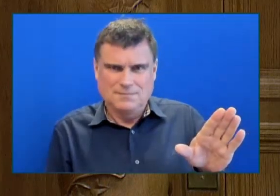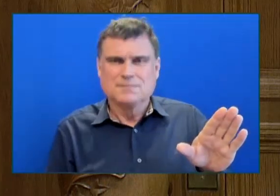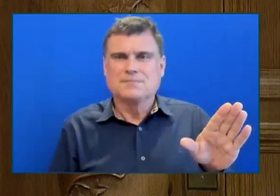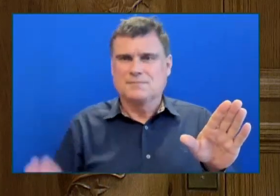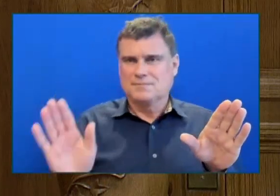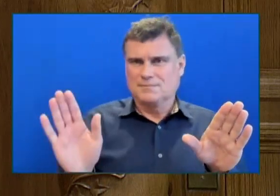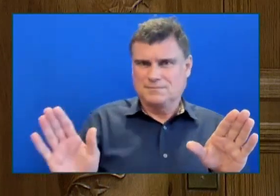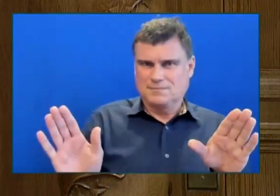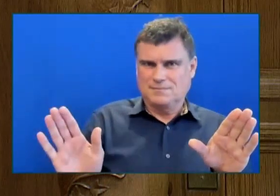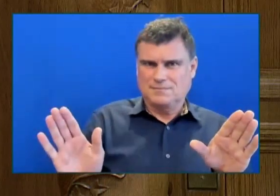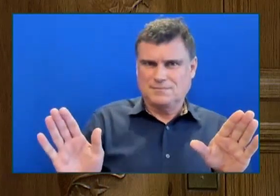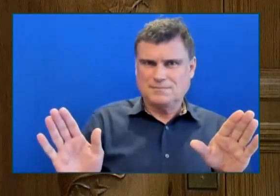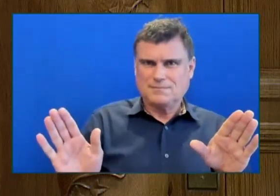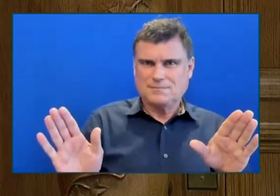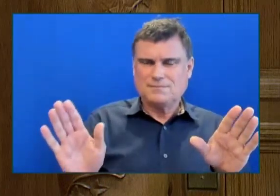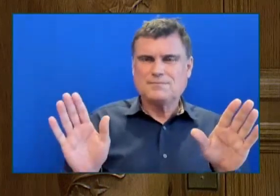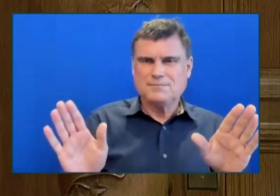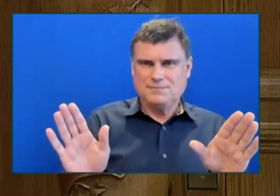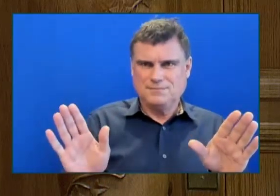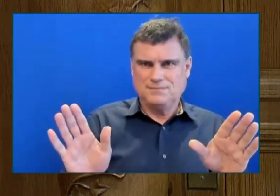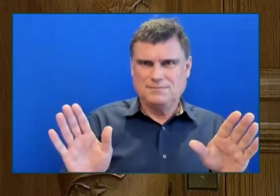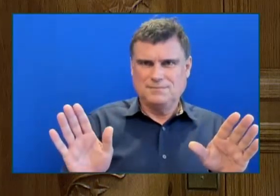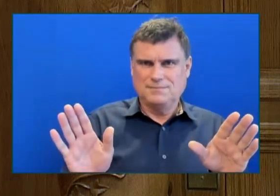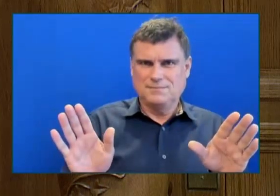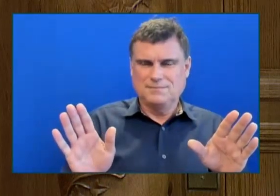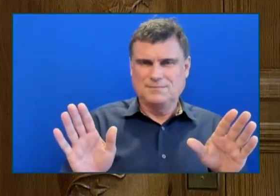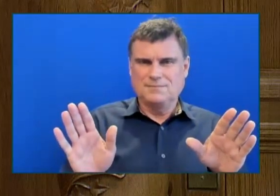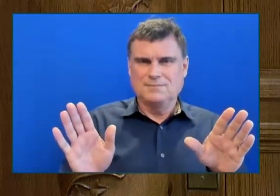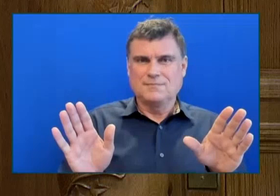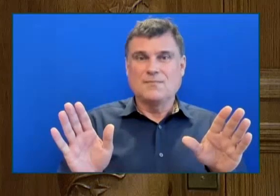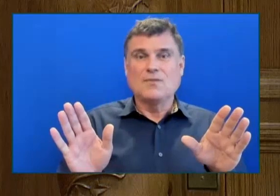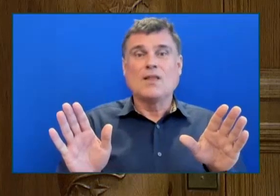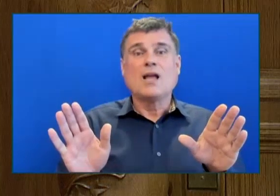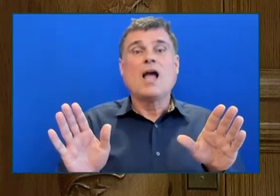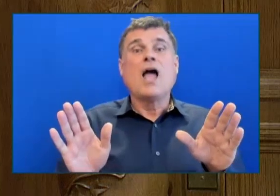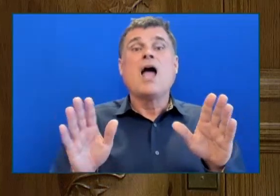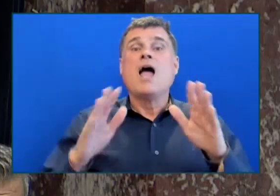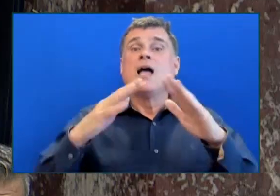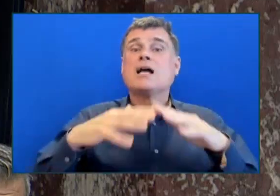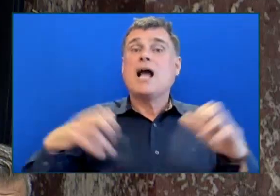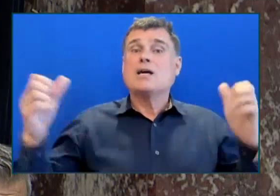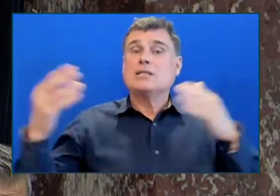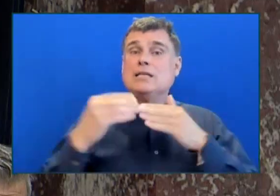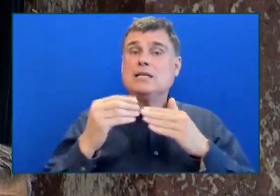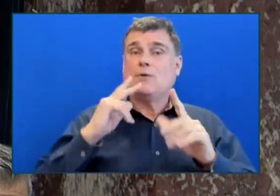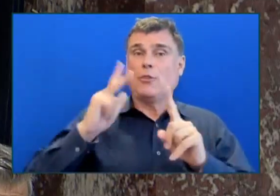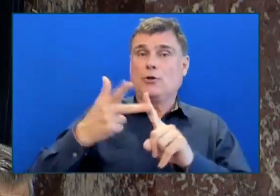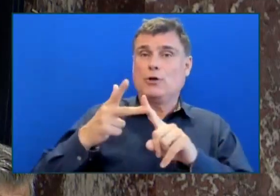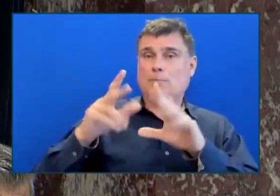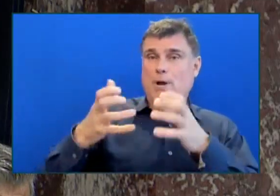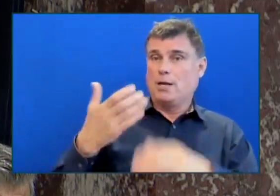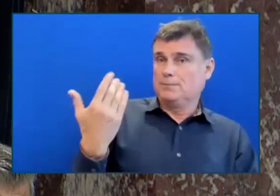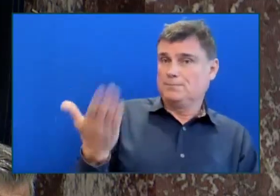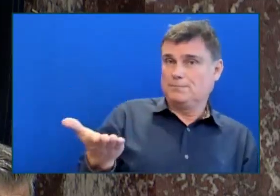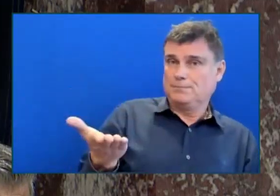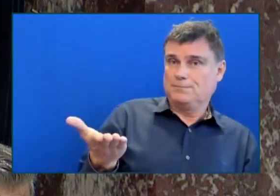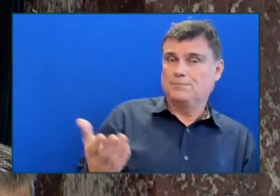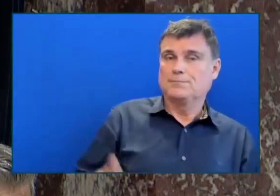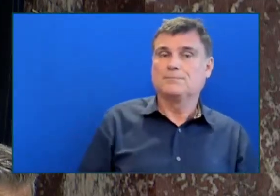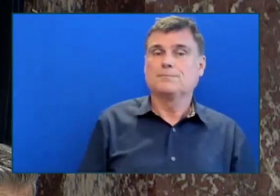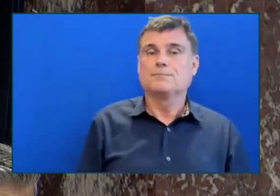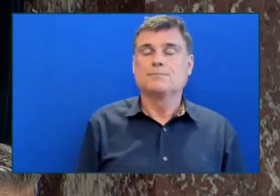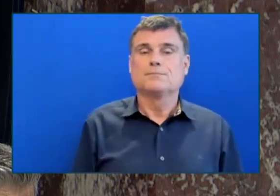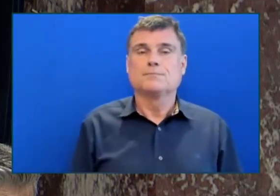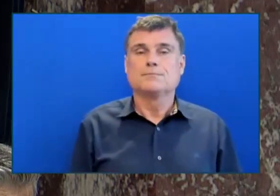the House Leader of Third Party. Thank you, Mr. Speaker. During last fall's legislative session, the now Minister for Post-Secondary Education